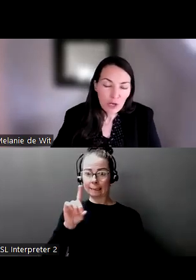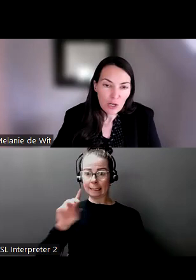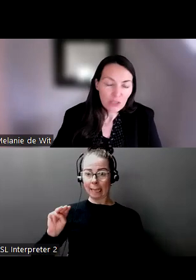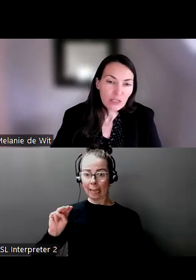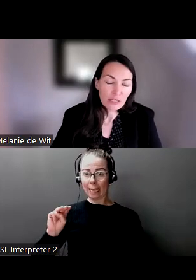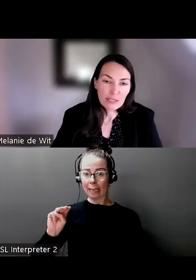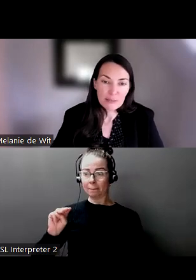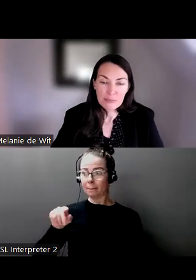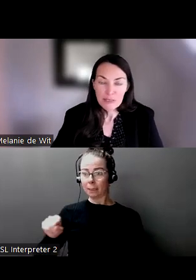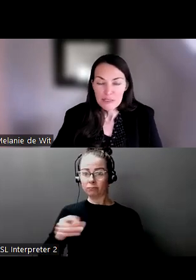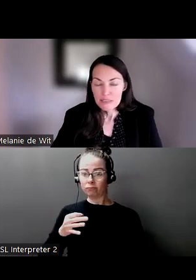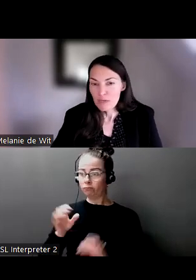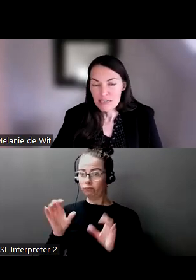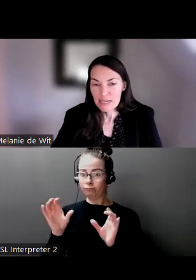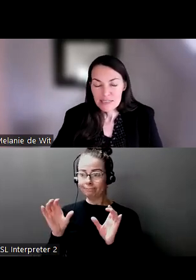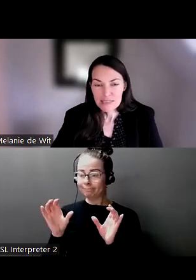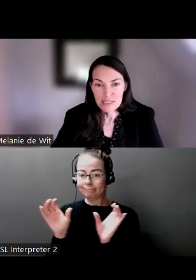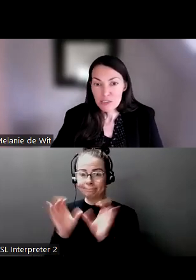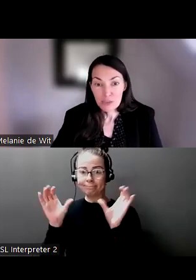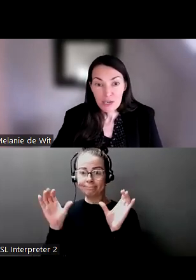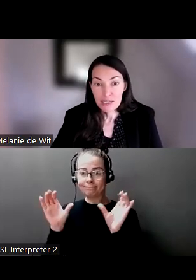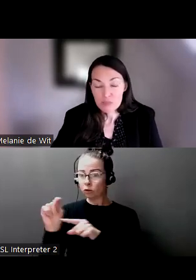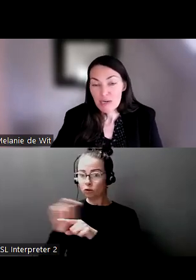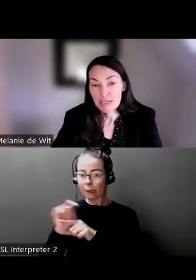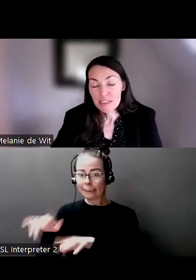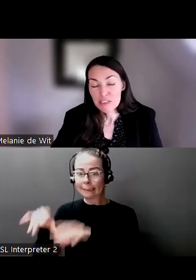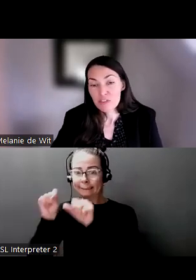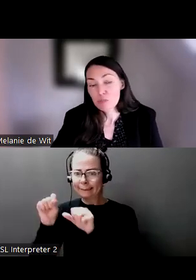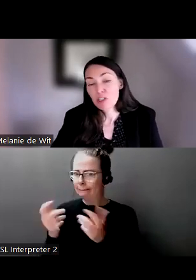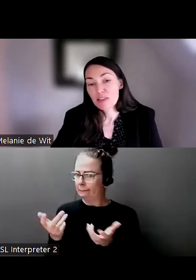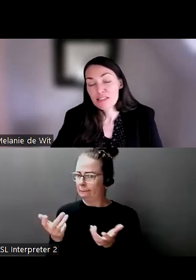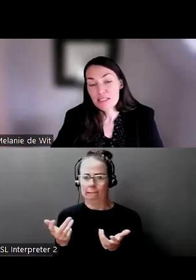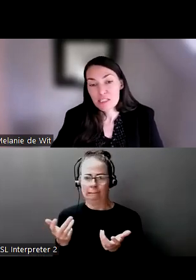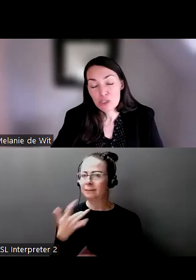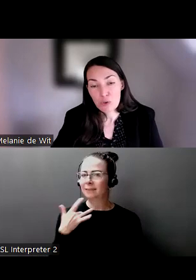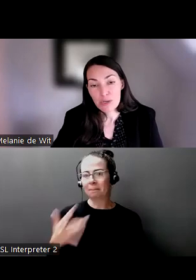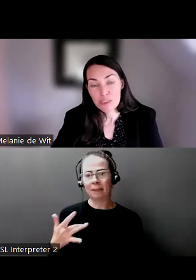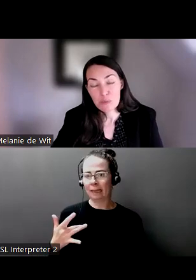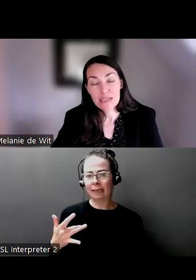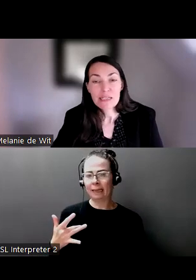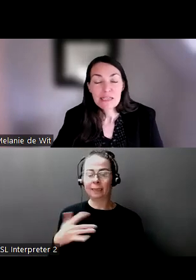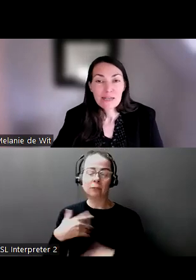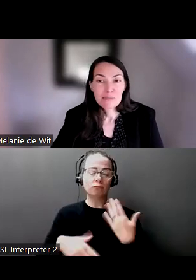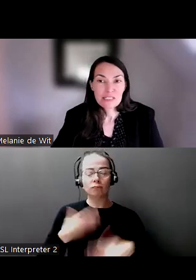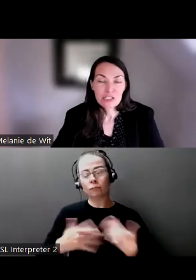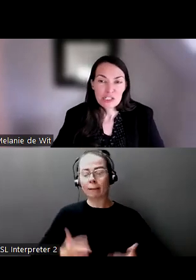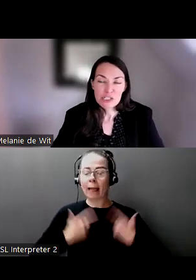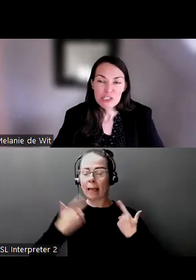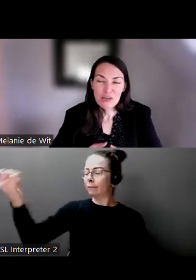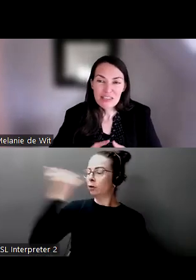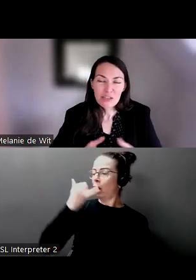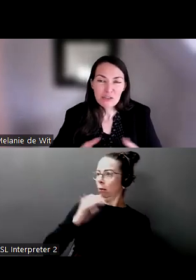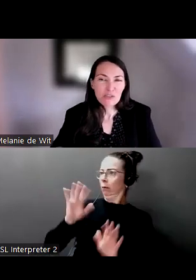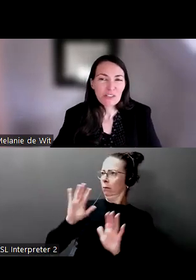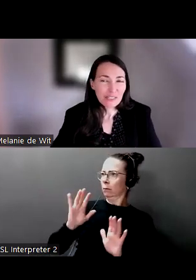phone call one day that says, you're the highest ranking individual on this list. You're going to make decisions.